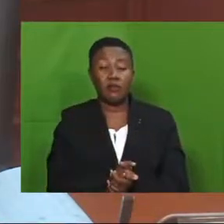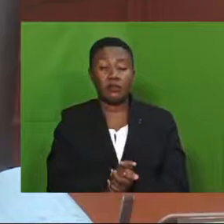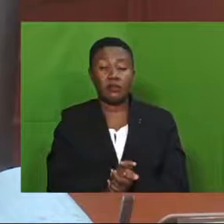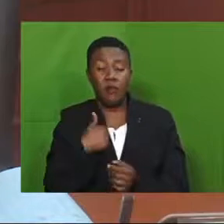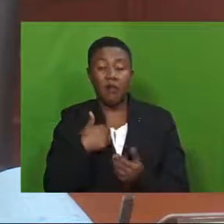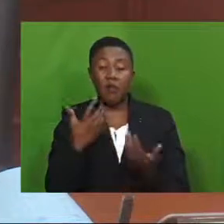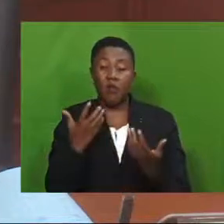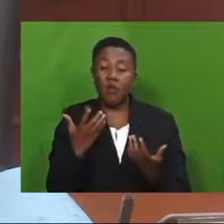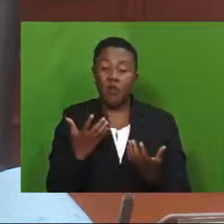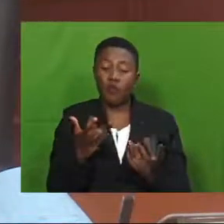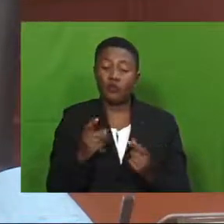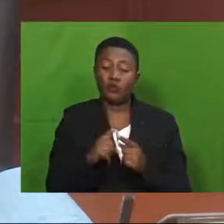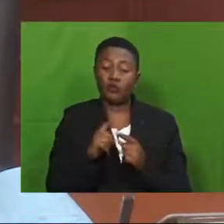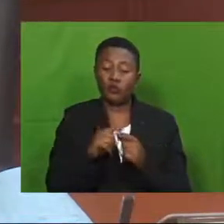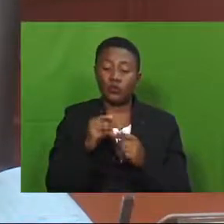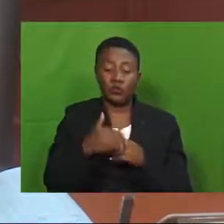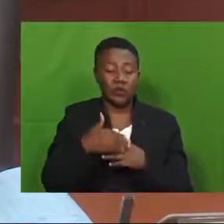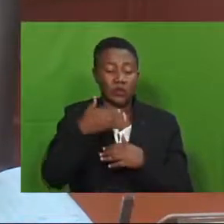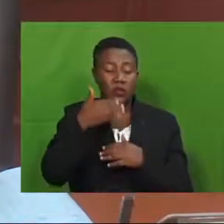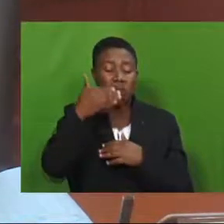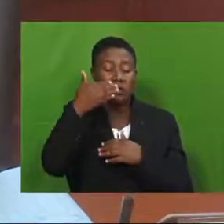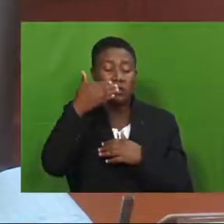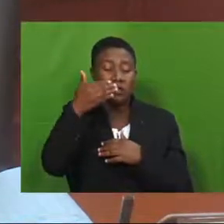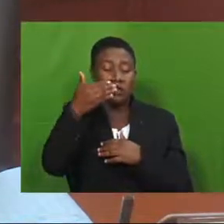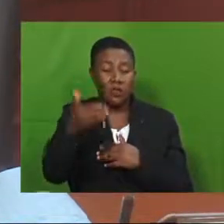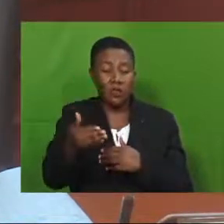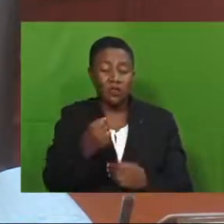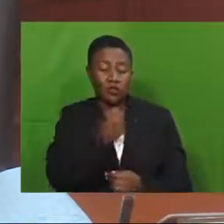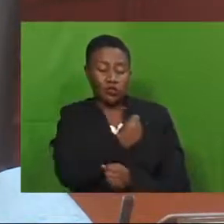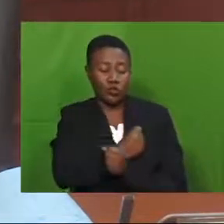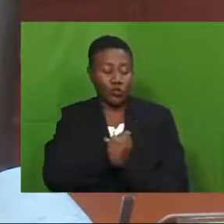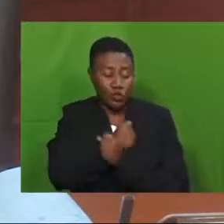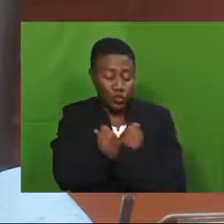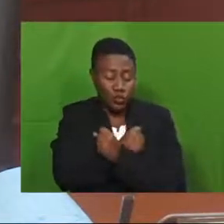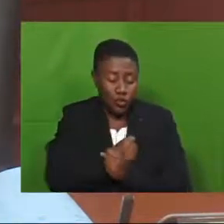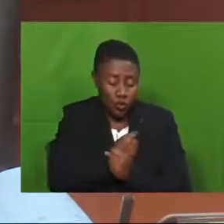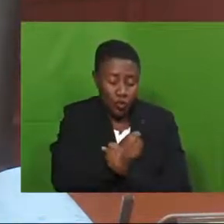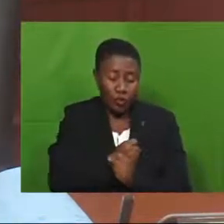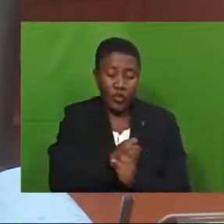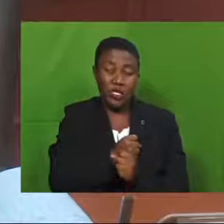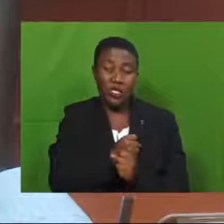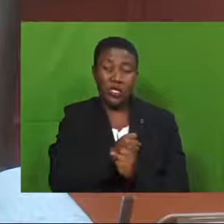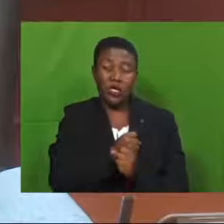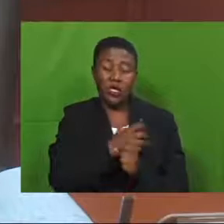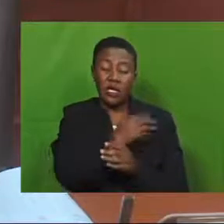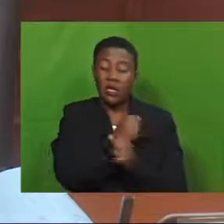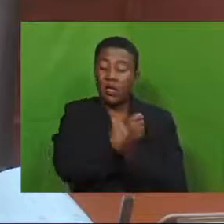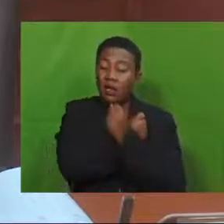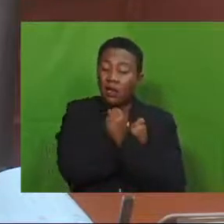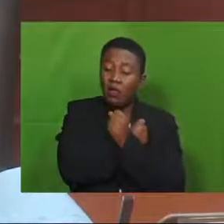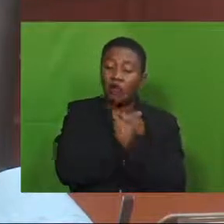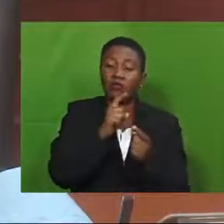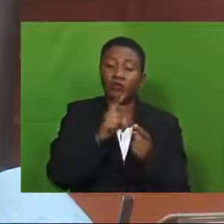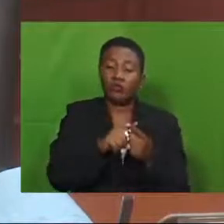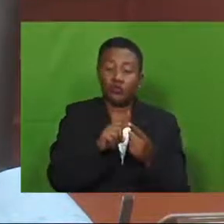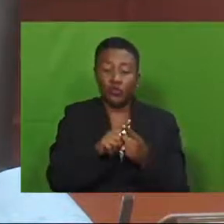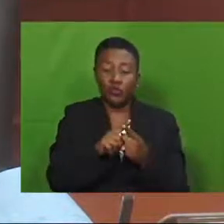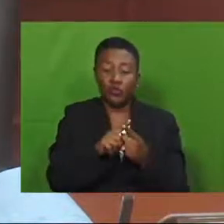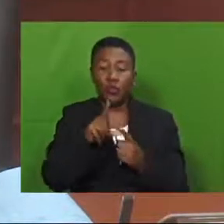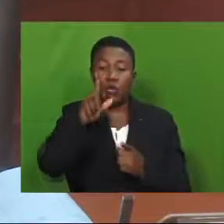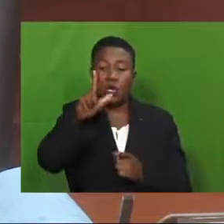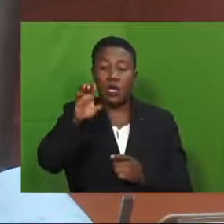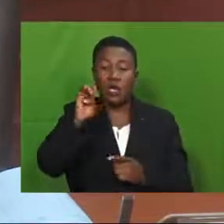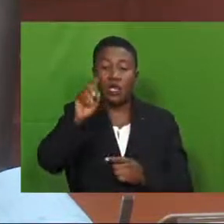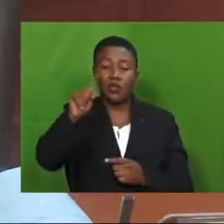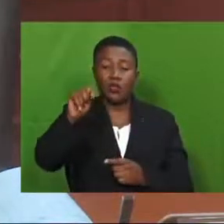I want profound sympathies and condolences to Letolu